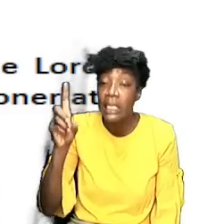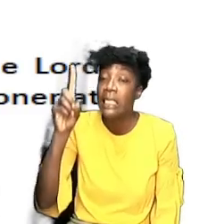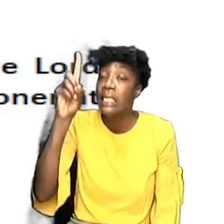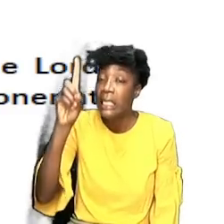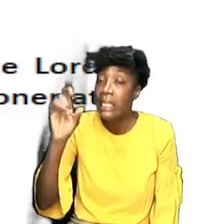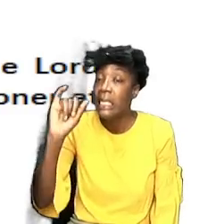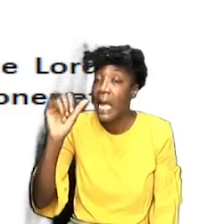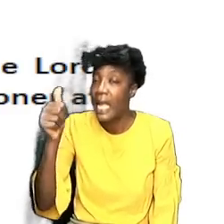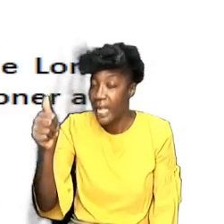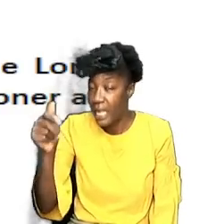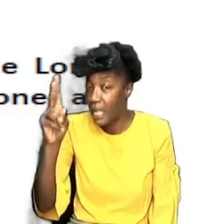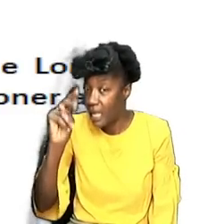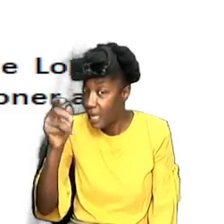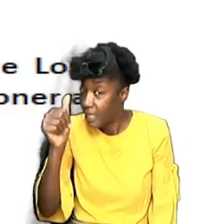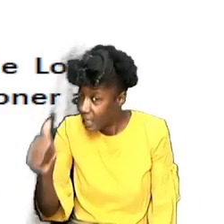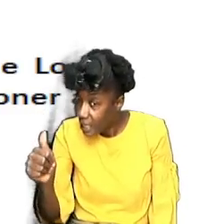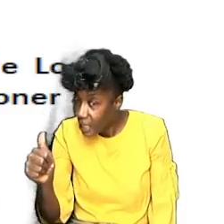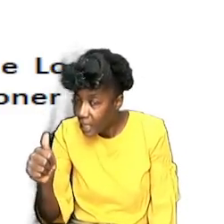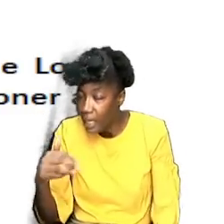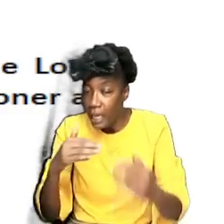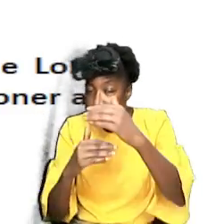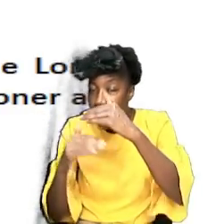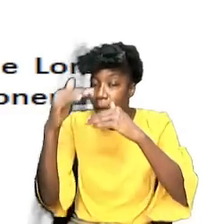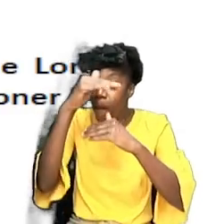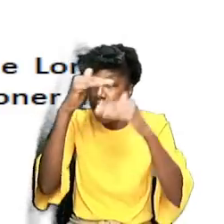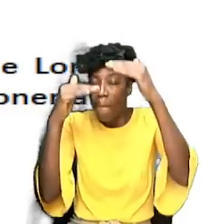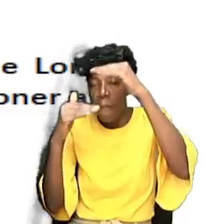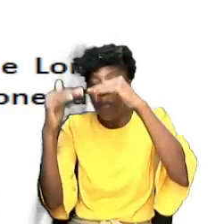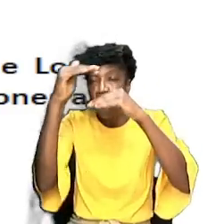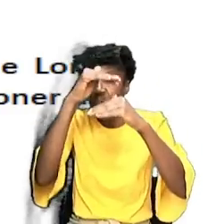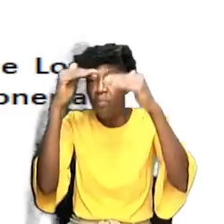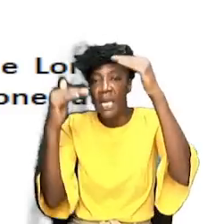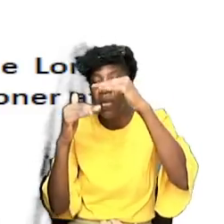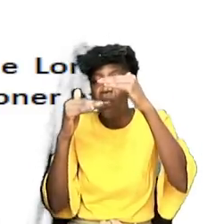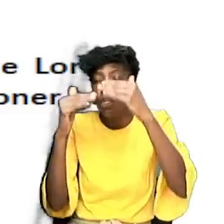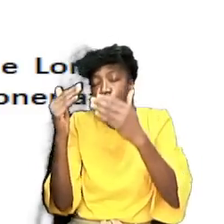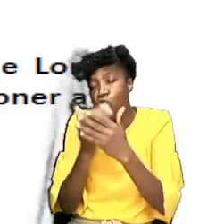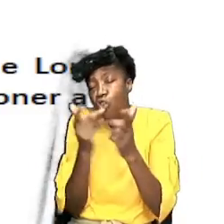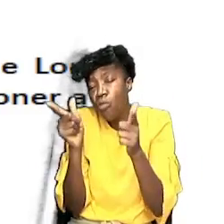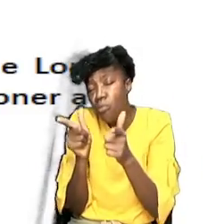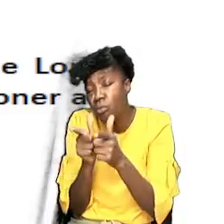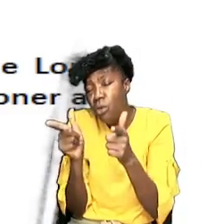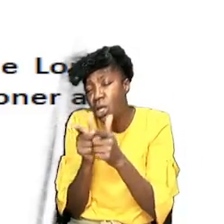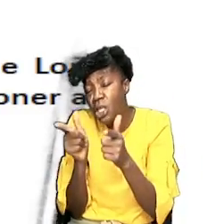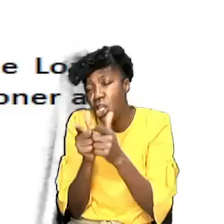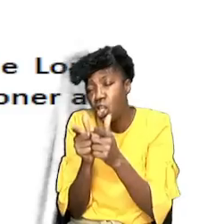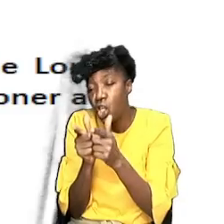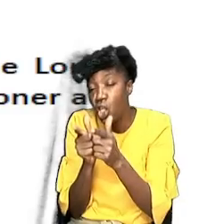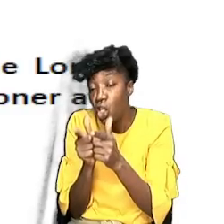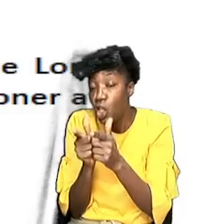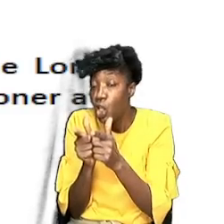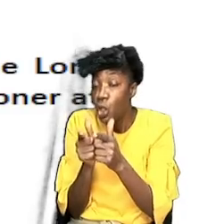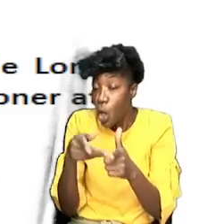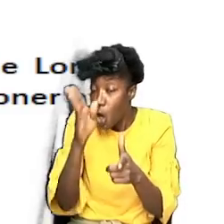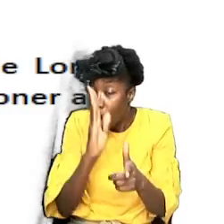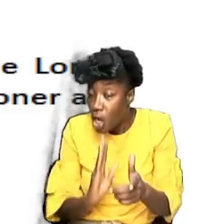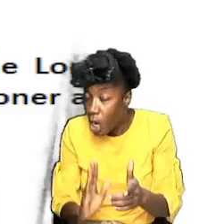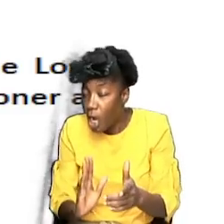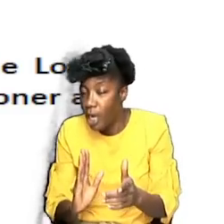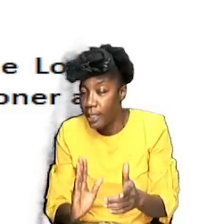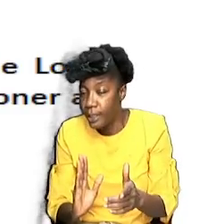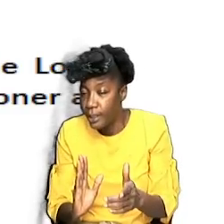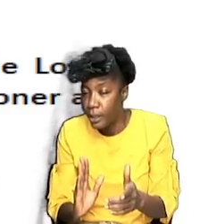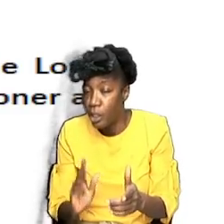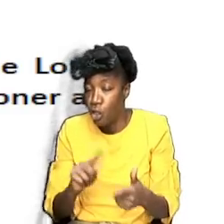said that they would build a shrine to, he would build some little shrine gods, amen, some gods